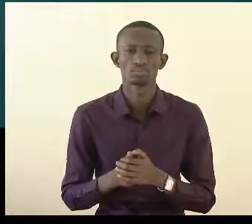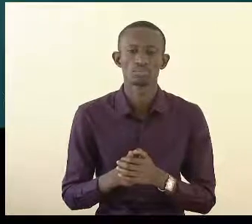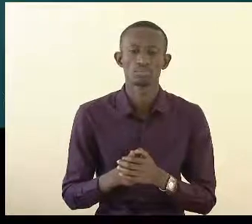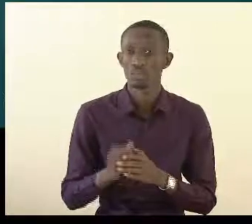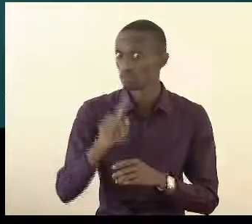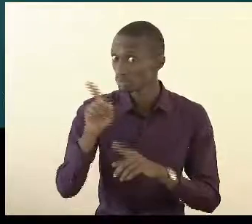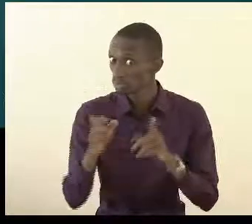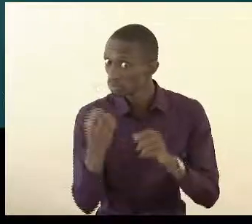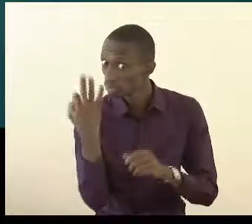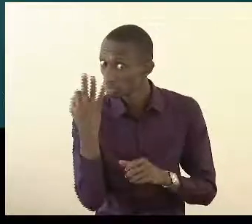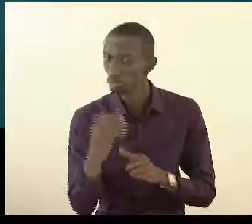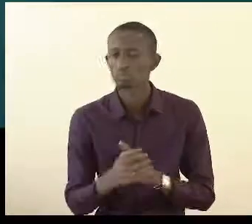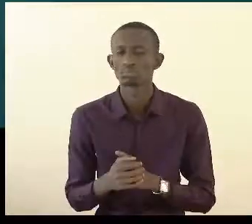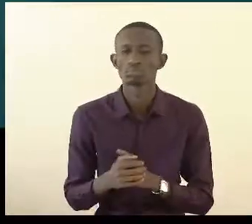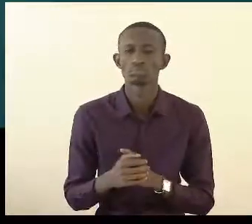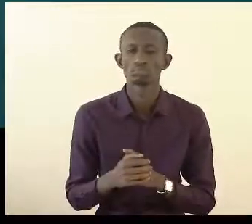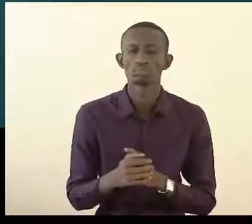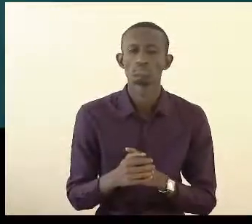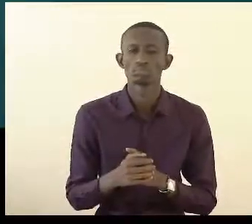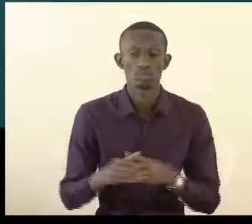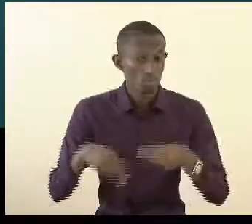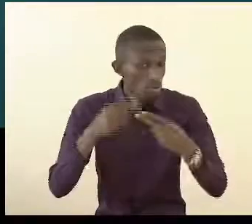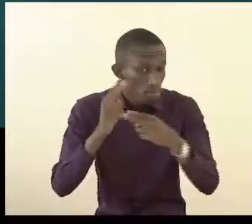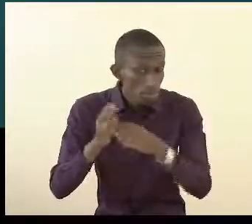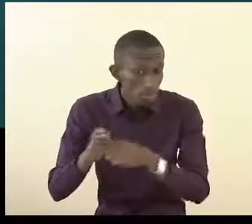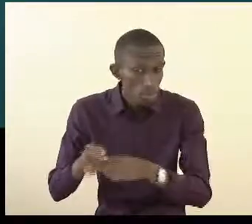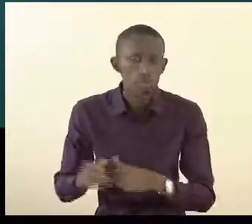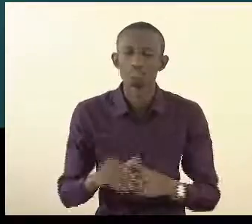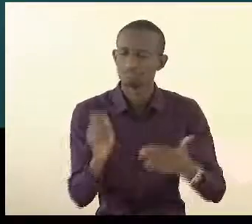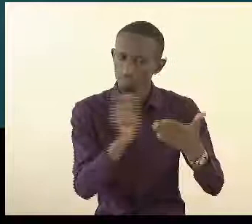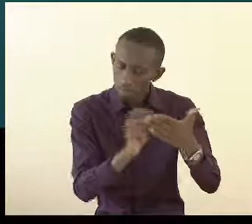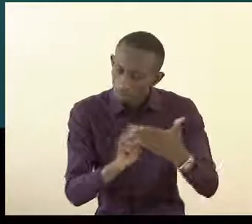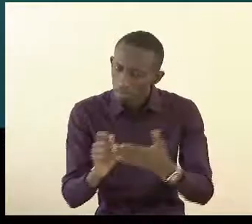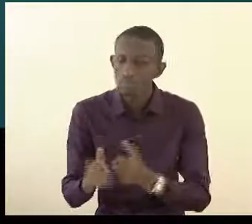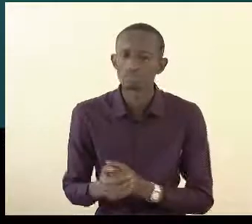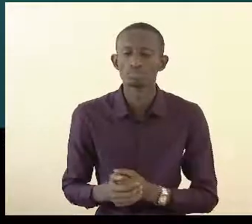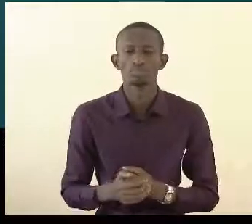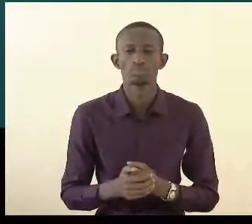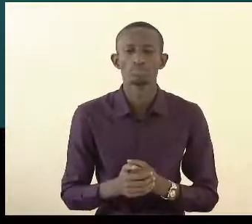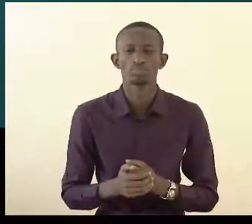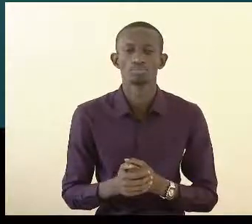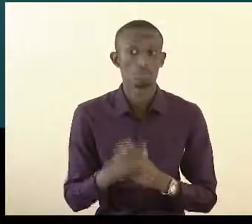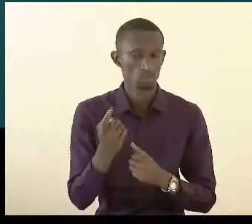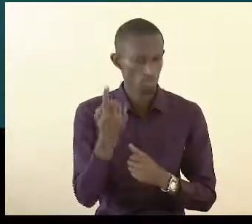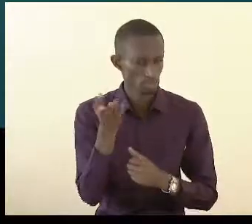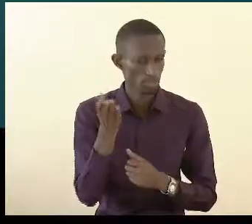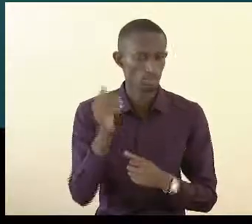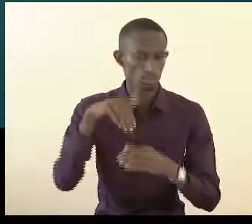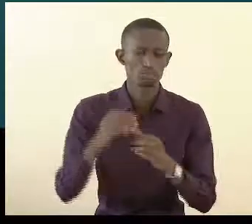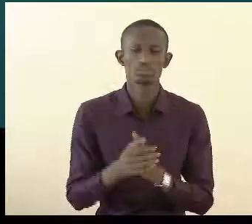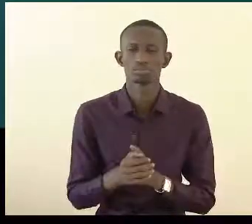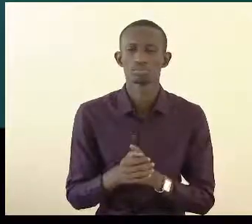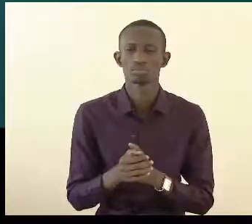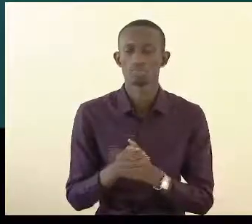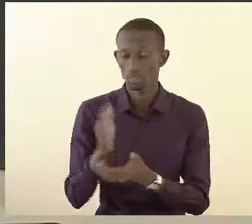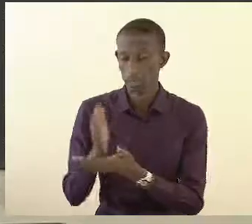one, we will name and write a mechanism. It is also one of the types of questions we deal with